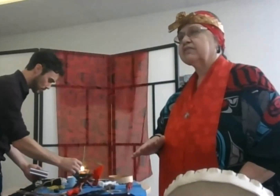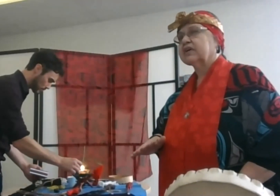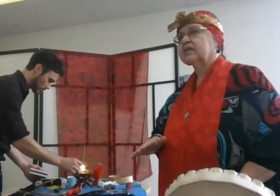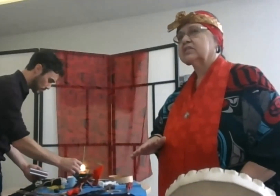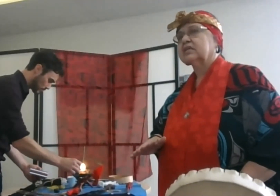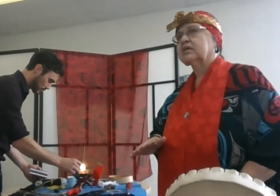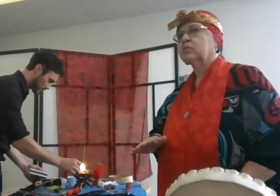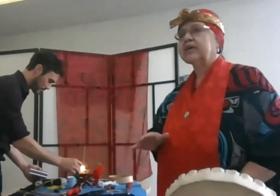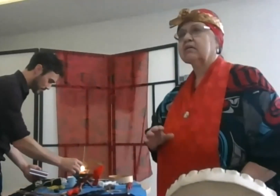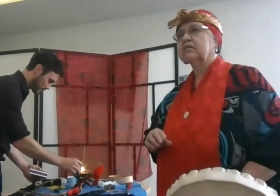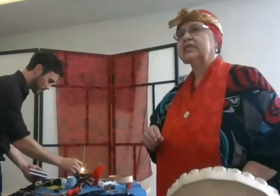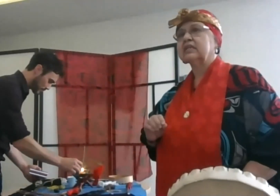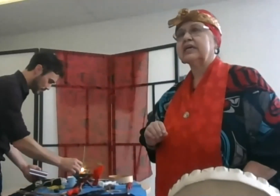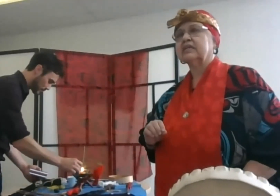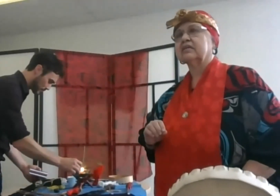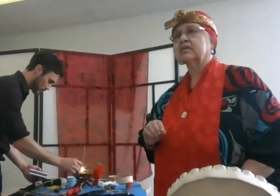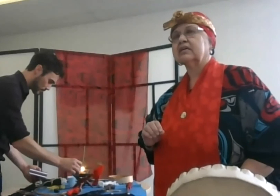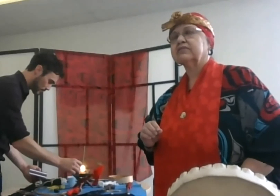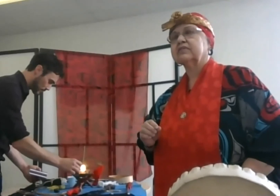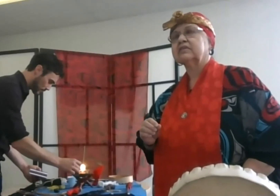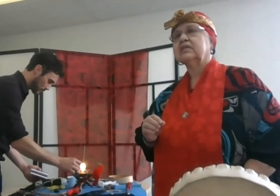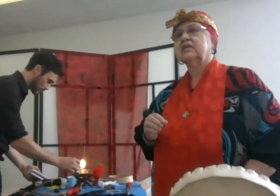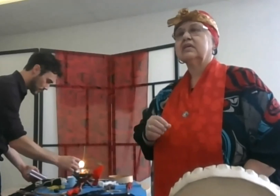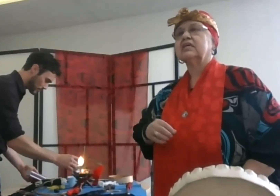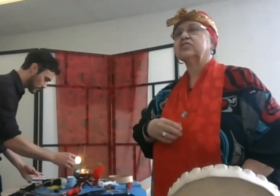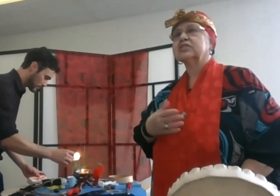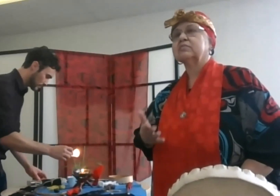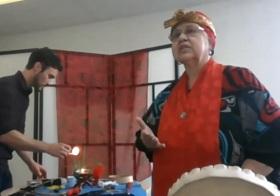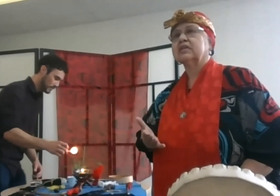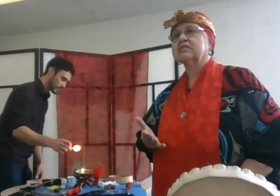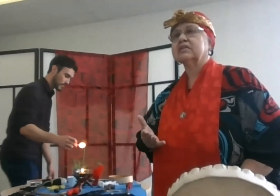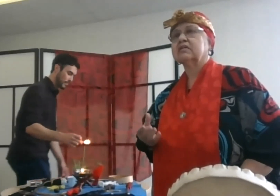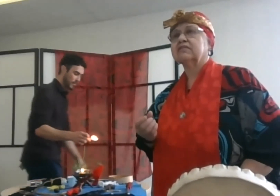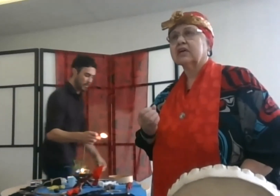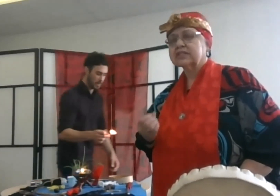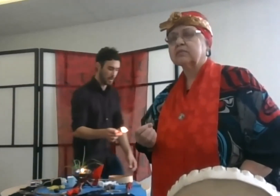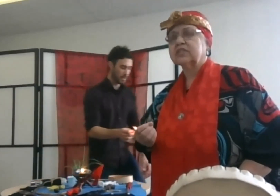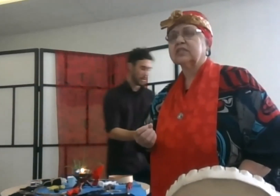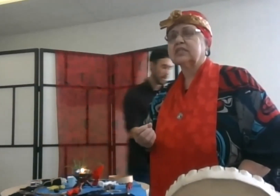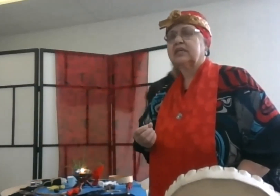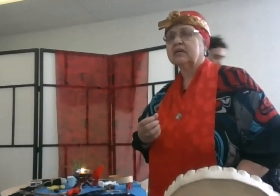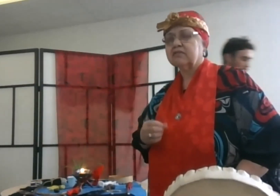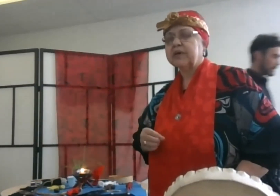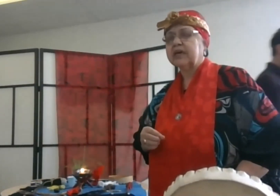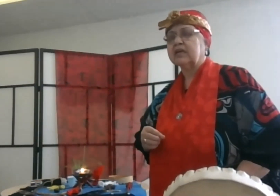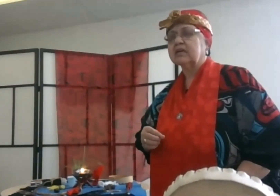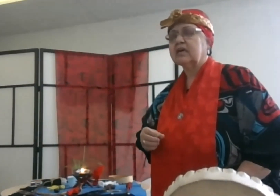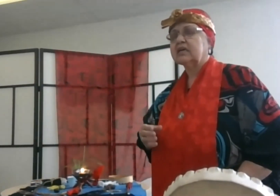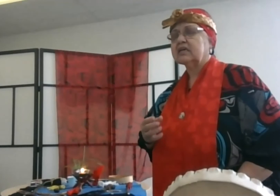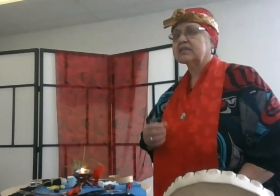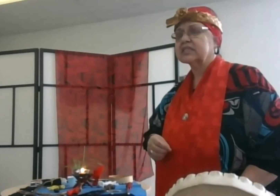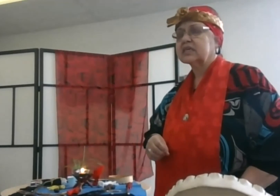believe that we all need light in our life. And just because of our subject today of